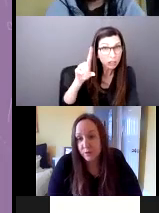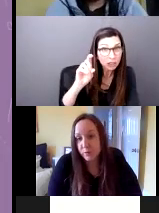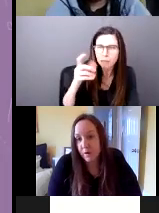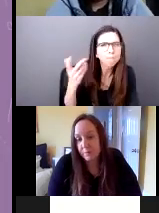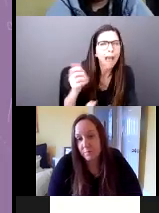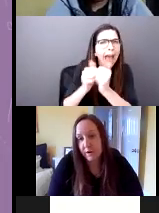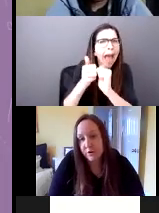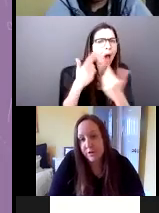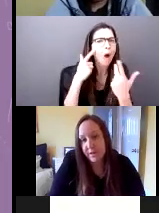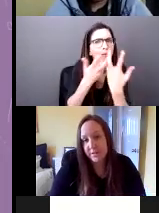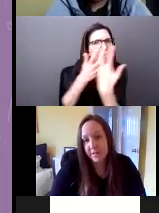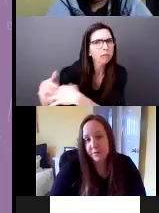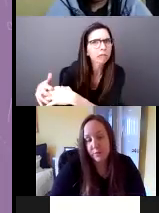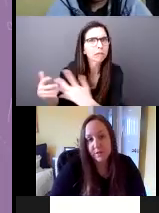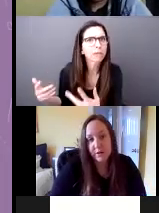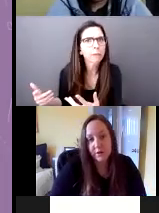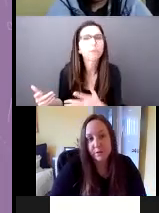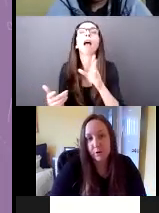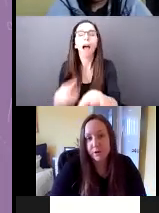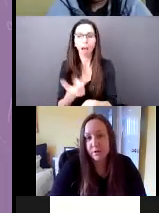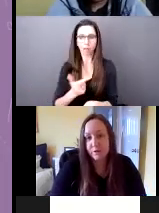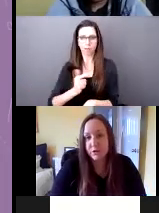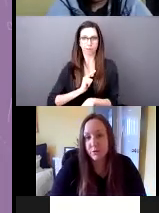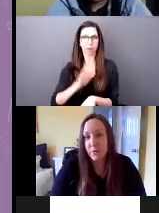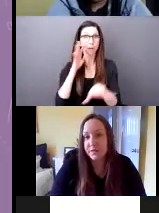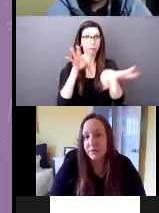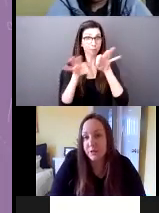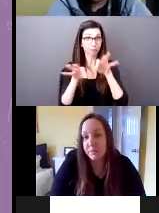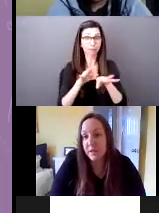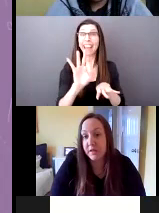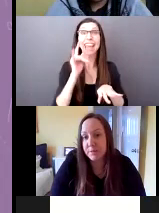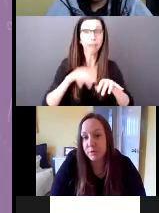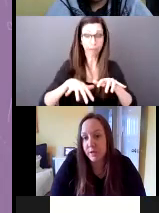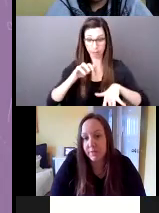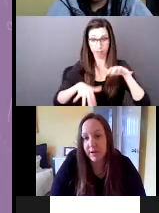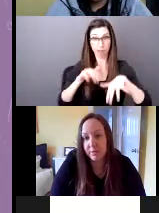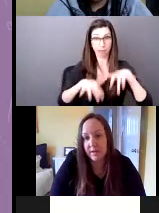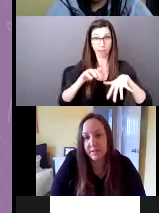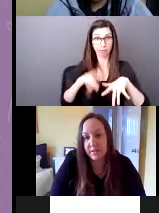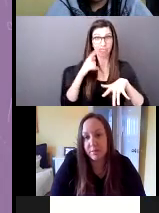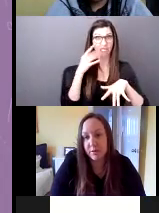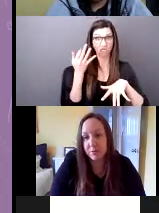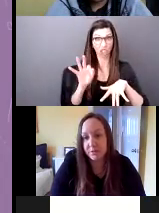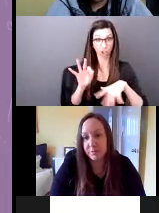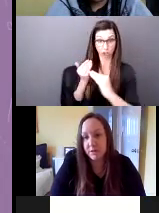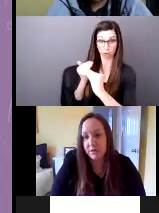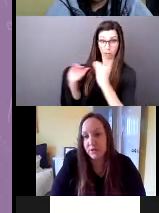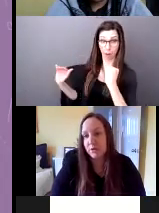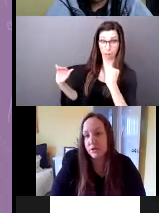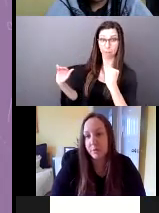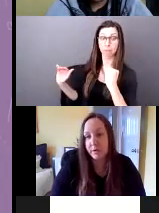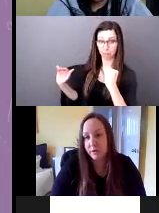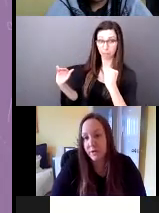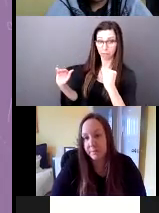Yeah, so my understanding is that the folks that are responding to the French requests are French speaking, so they have that capacity to be able